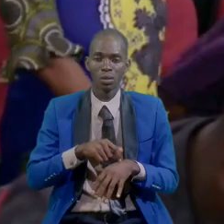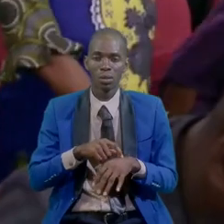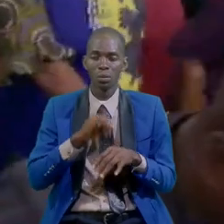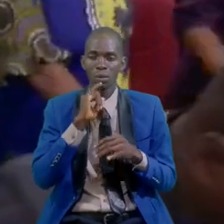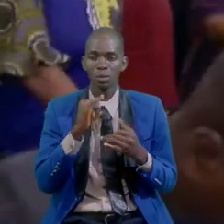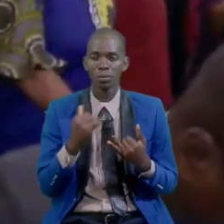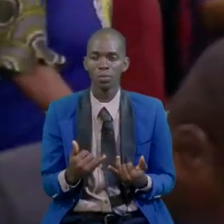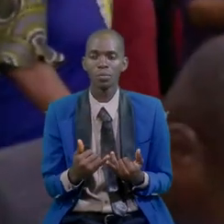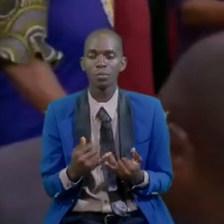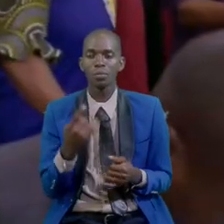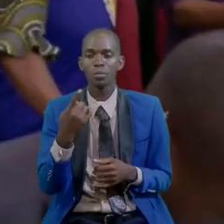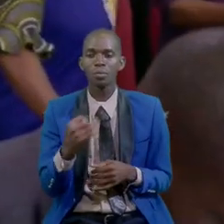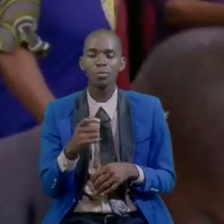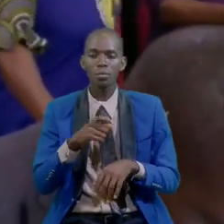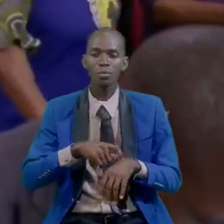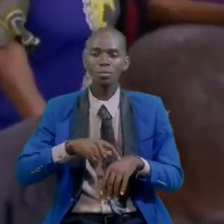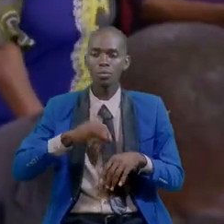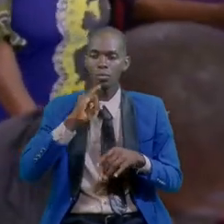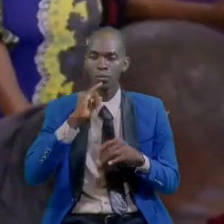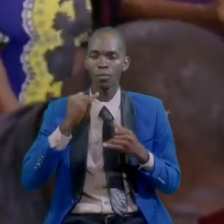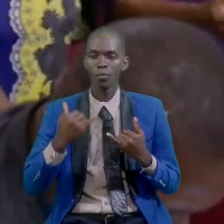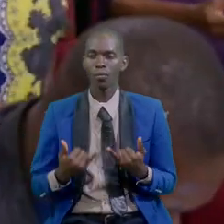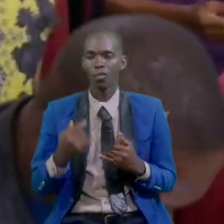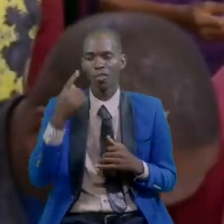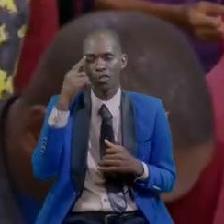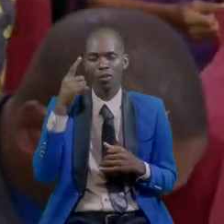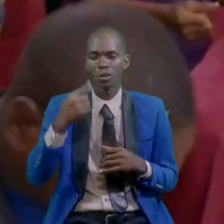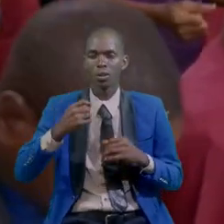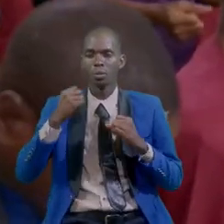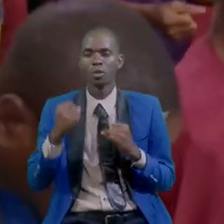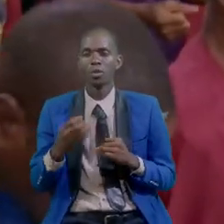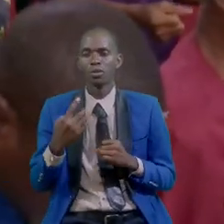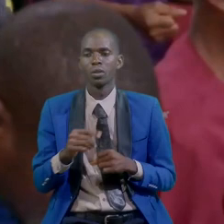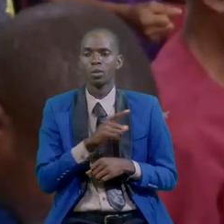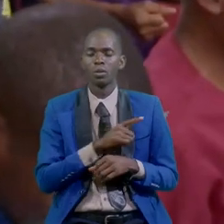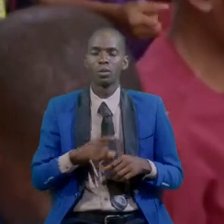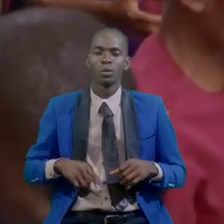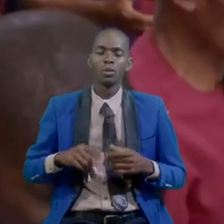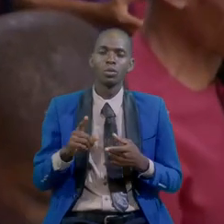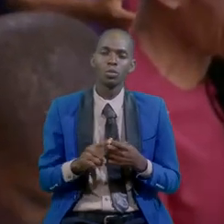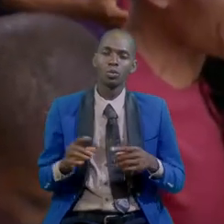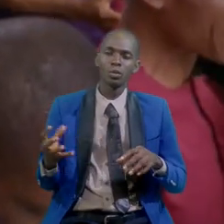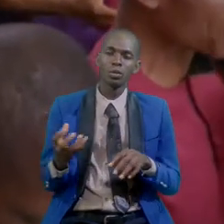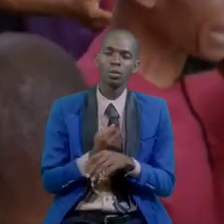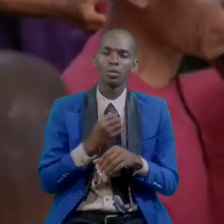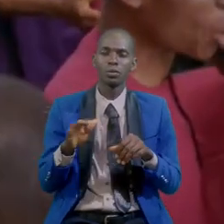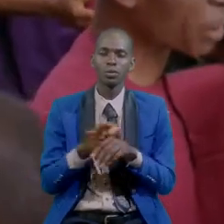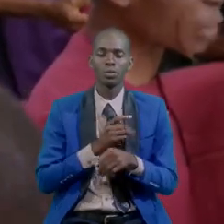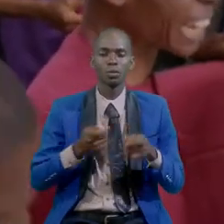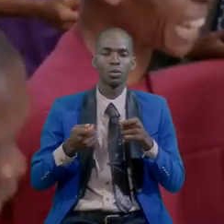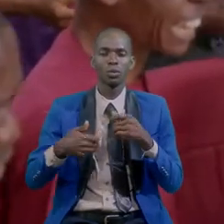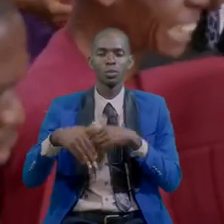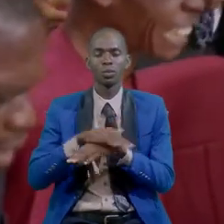The time has come for the power of the Lord to take hold of you and for you